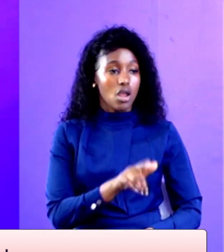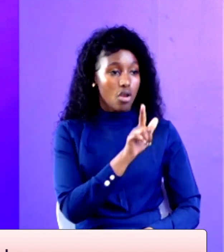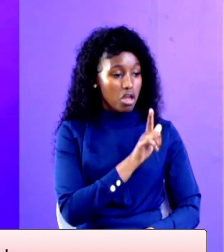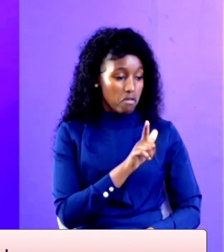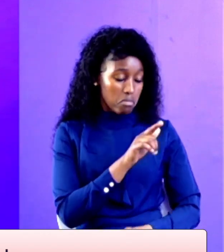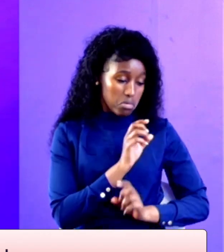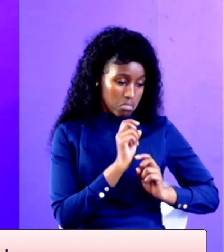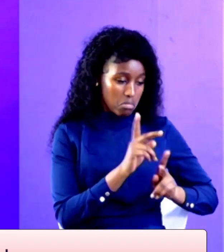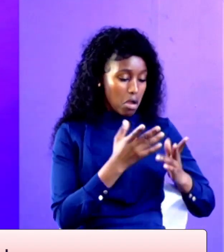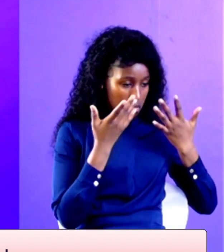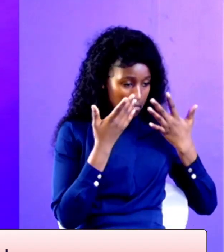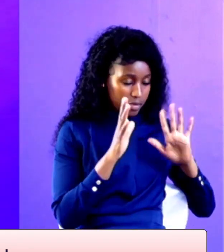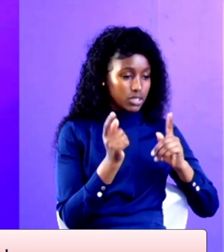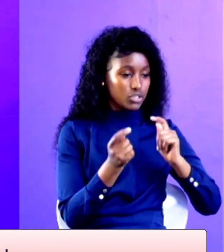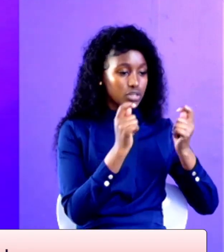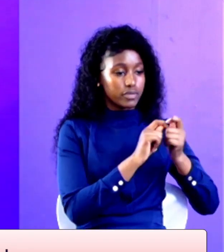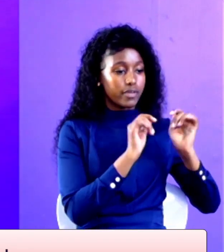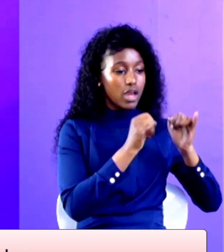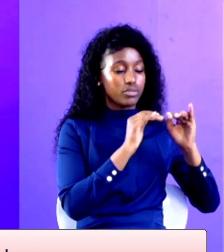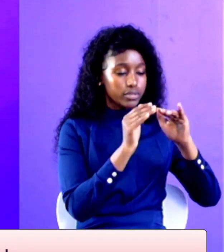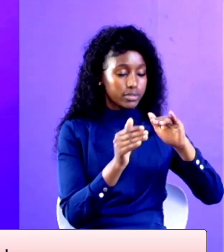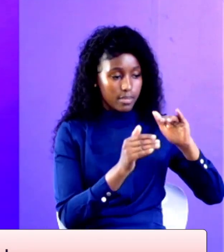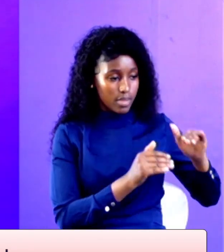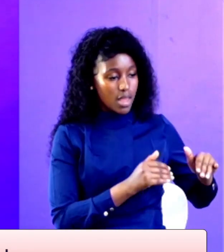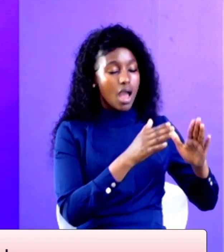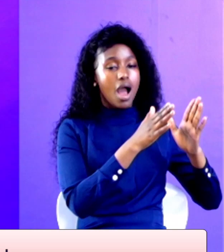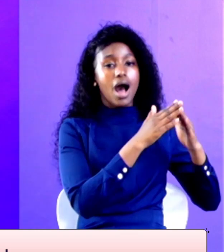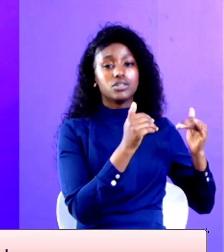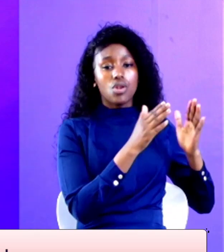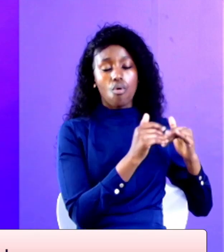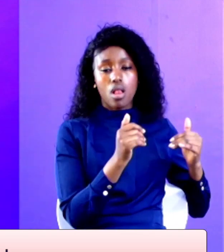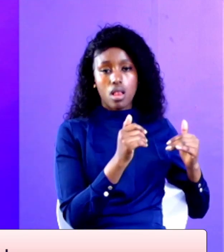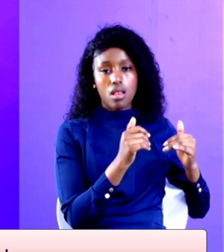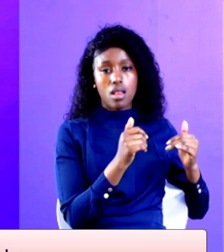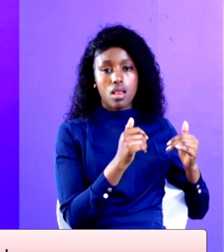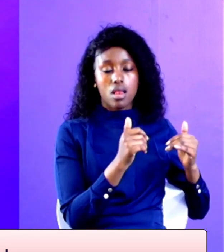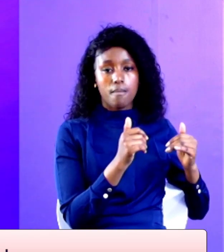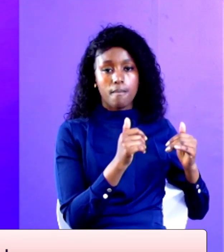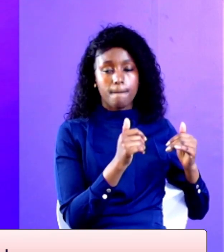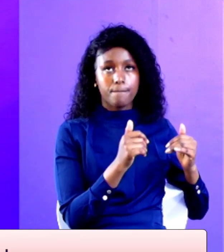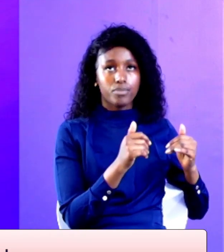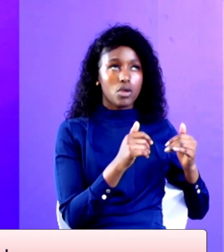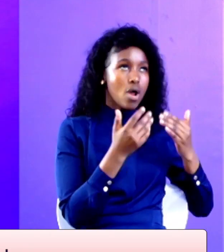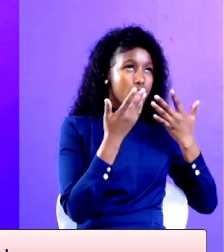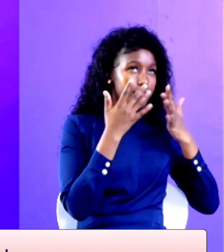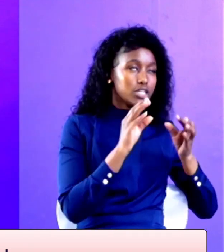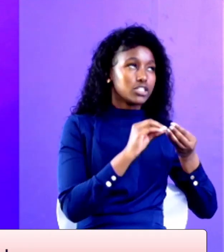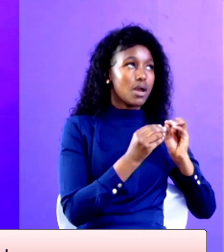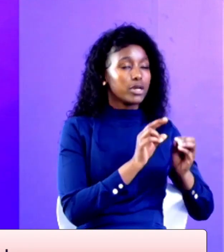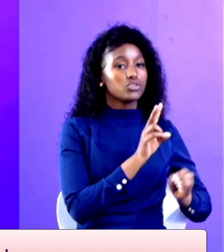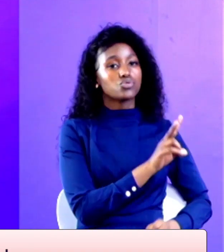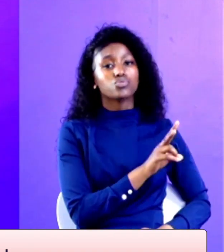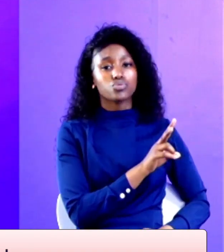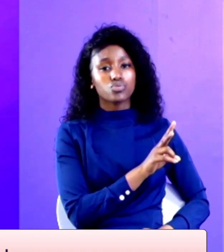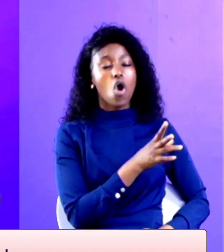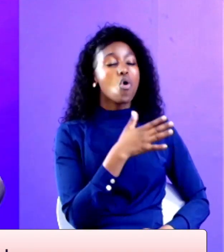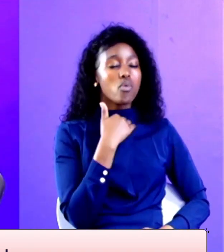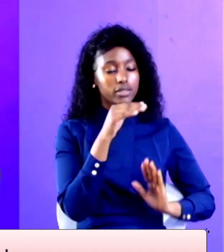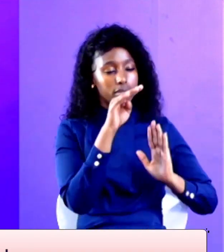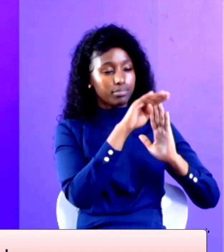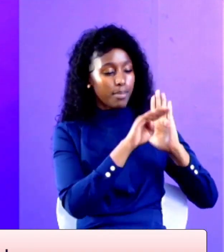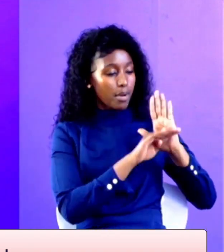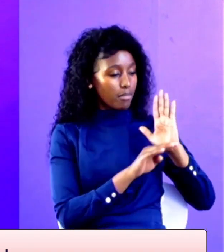the transfer news. So we go to Arsenal, because it finished second. We'll go with that order.